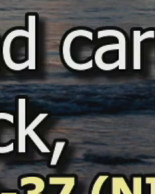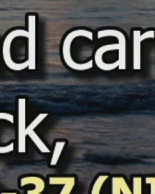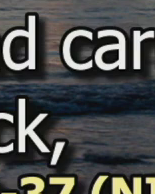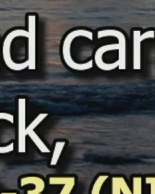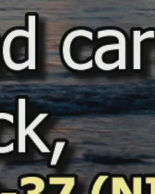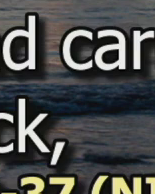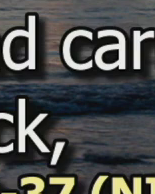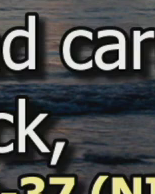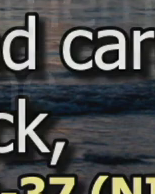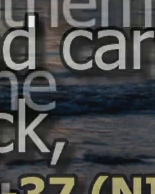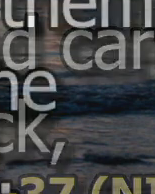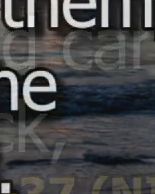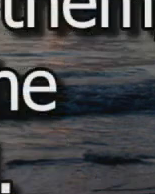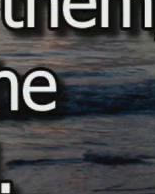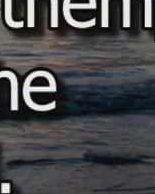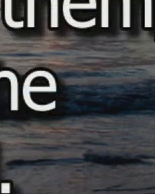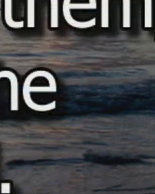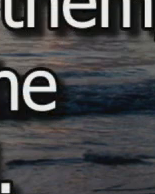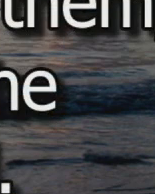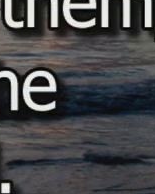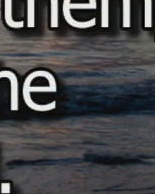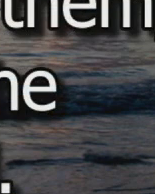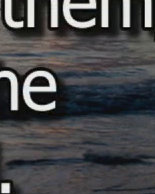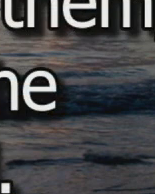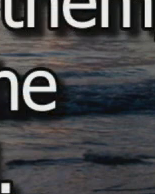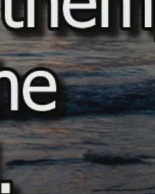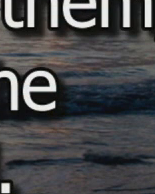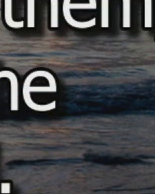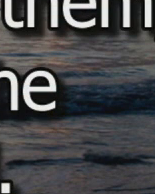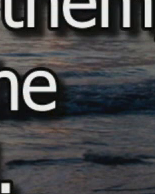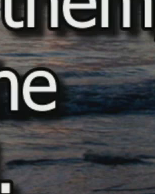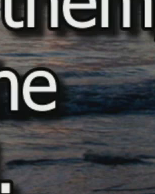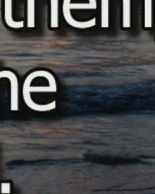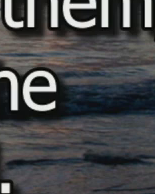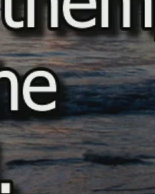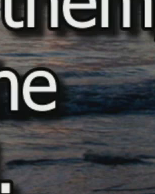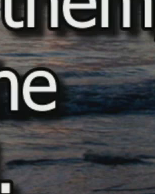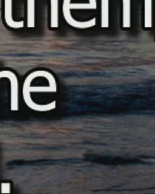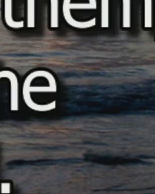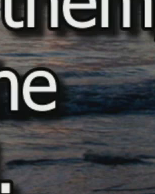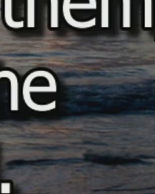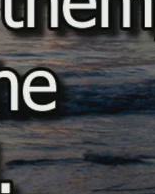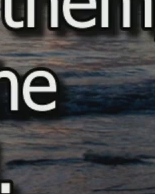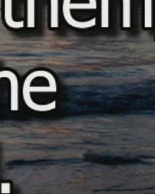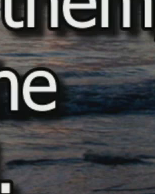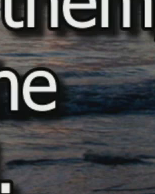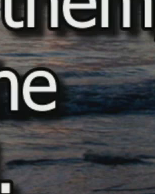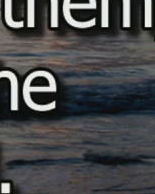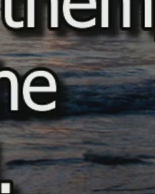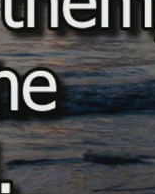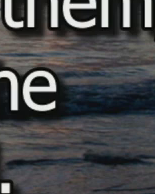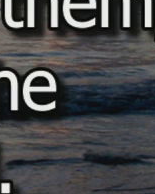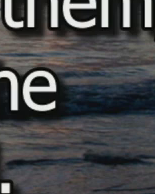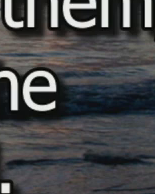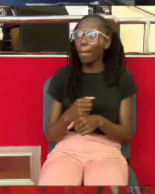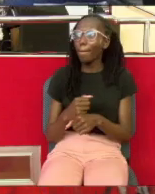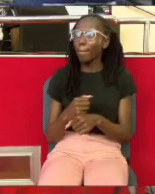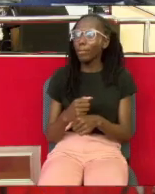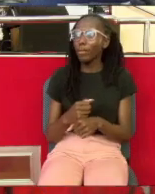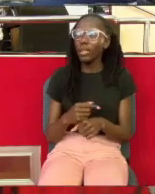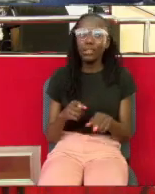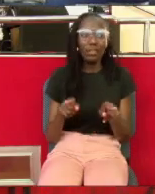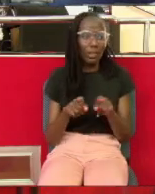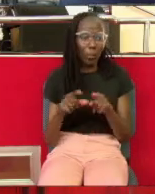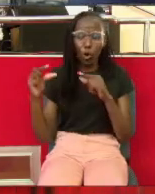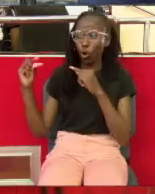shall I do to this uncircumcised, who is despising the army of the Lord.